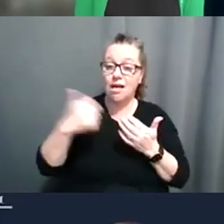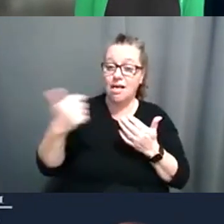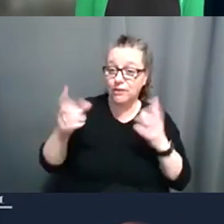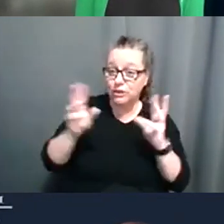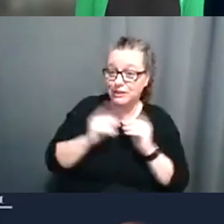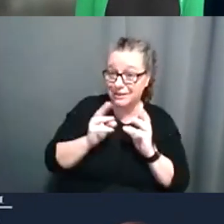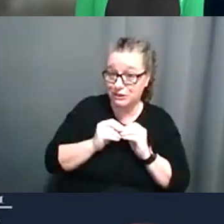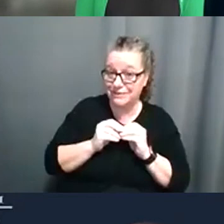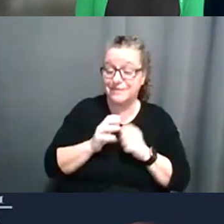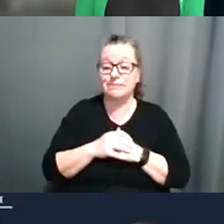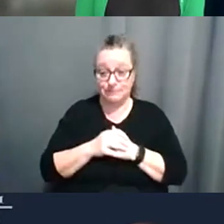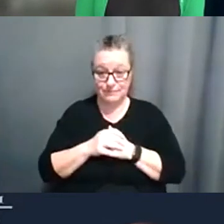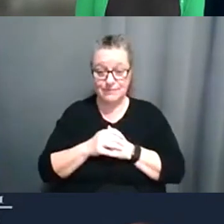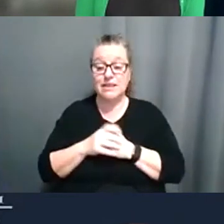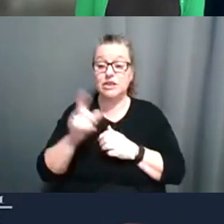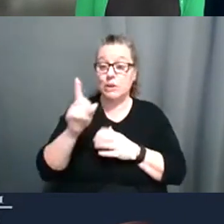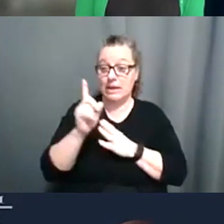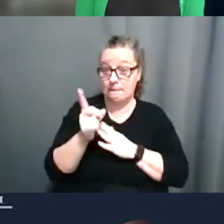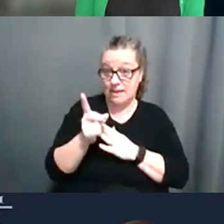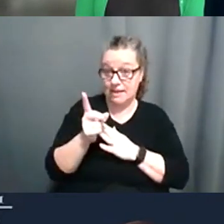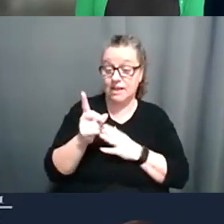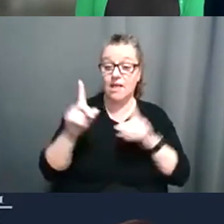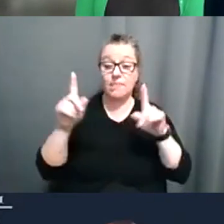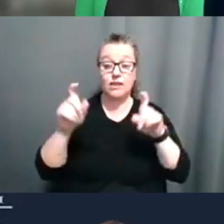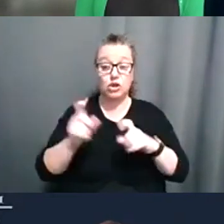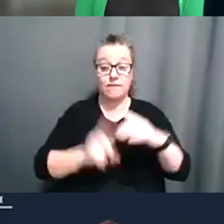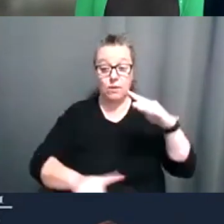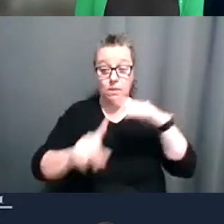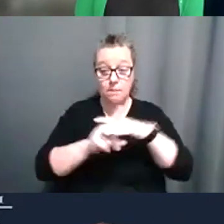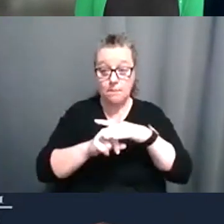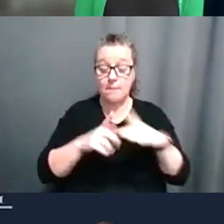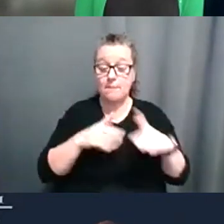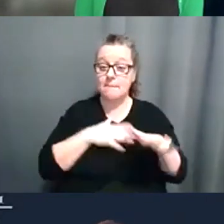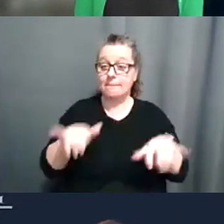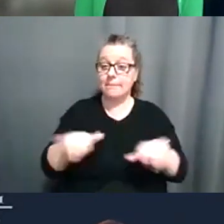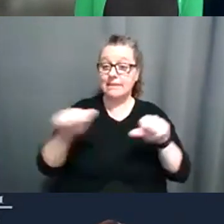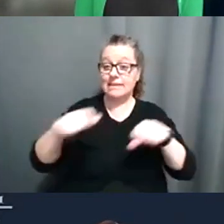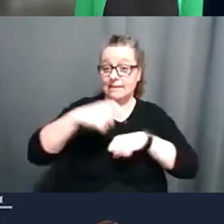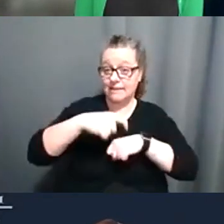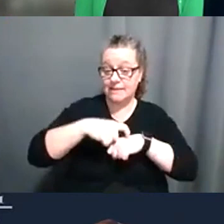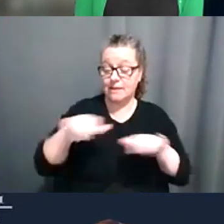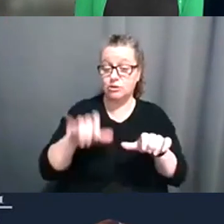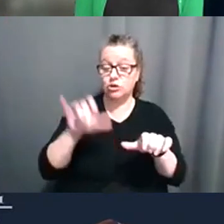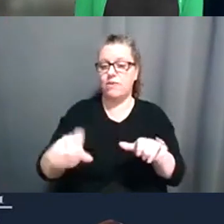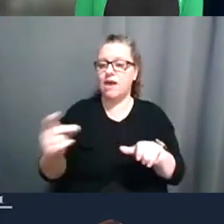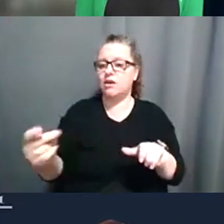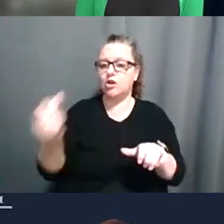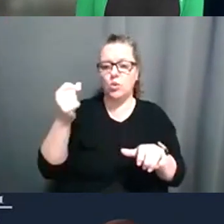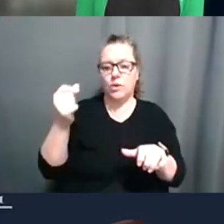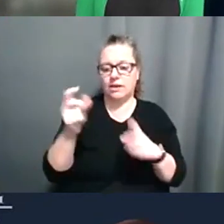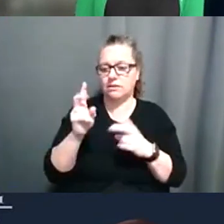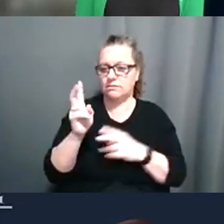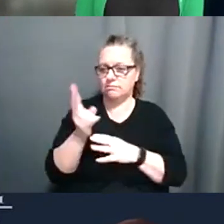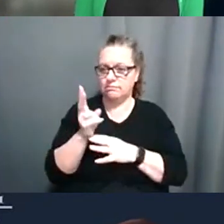of things. So in a moment, the survey will pop up. Please take the time to do that. It's a quick couple question survey, and